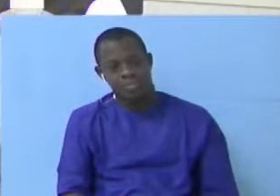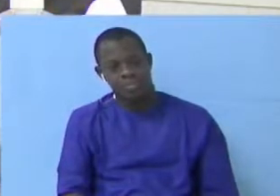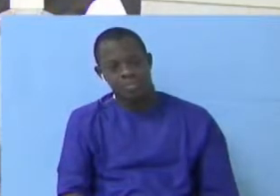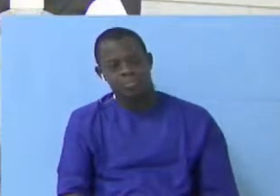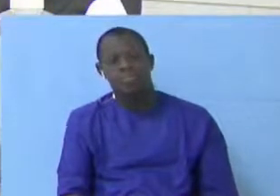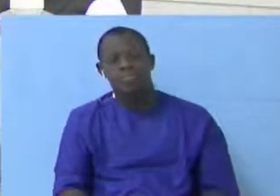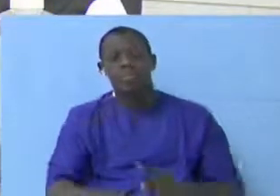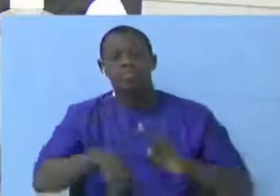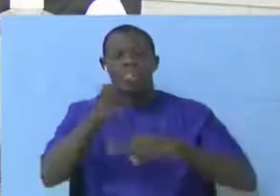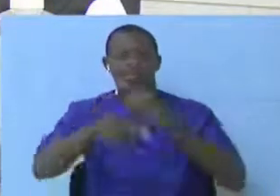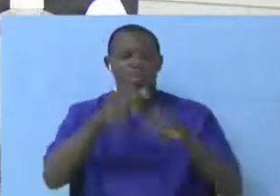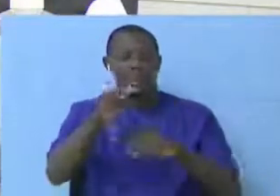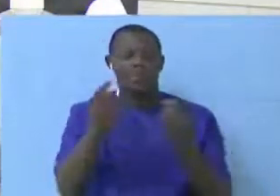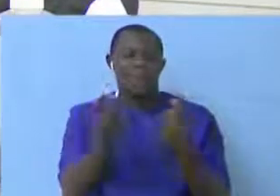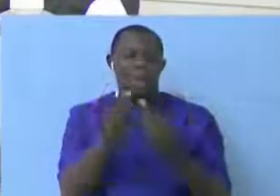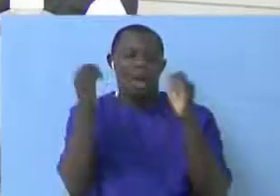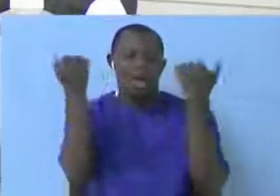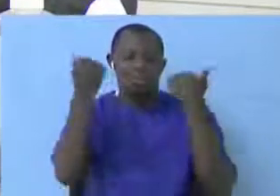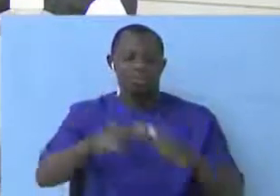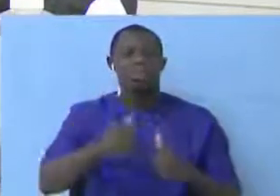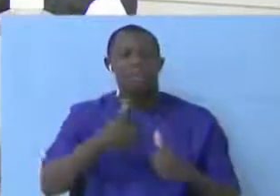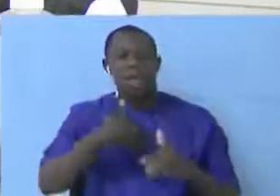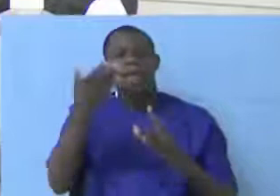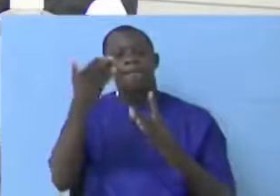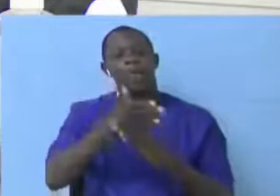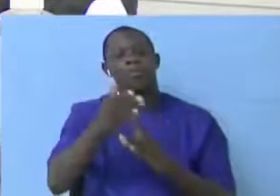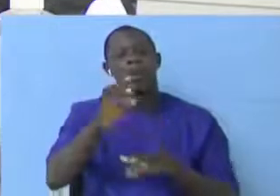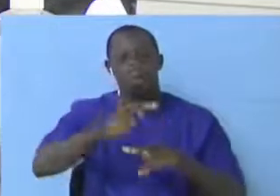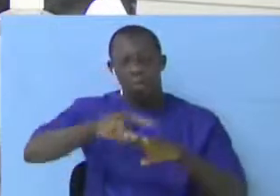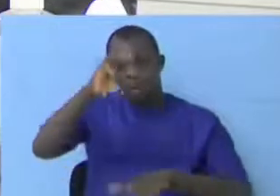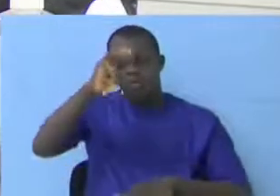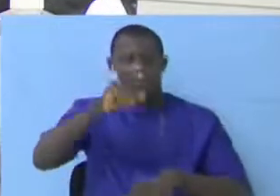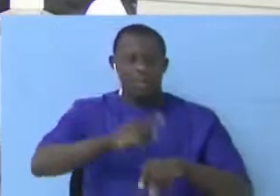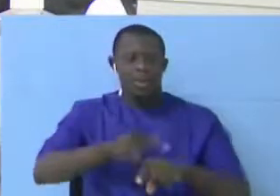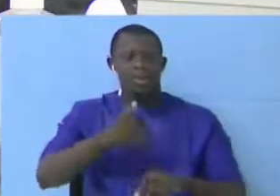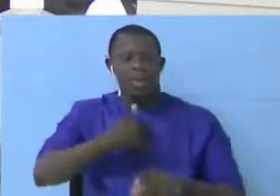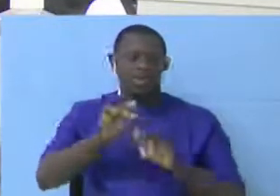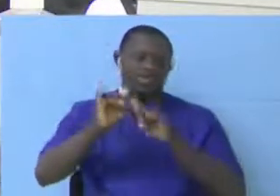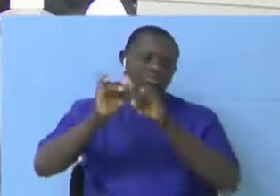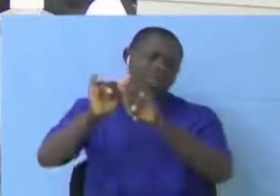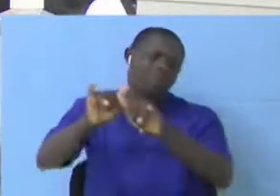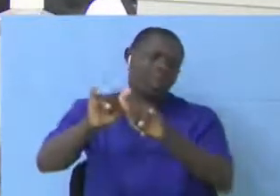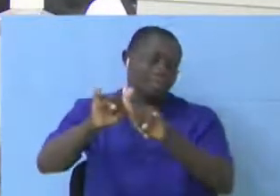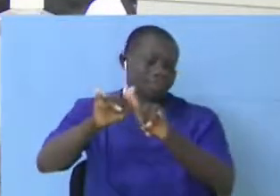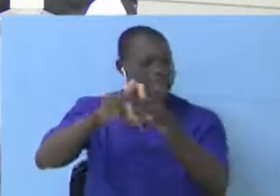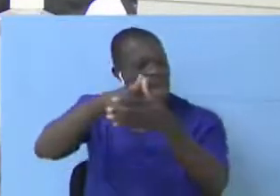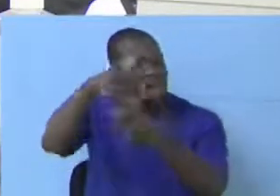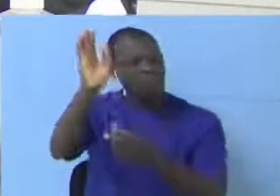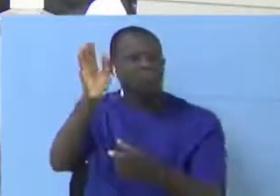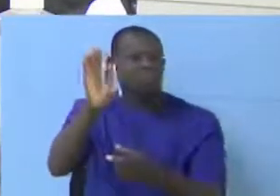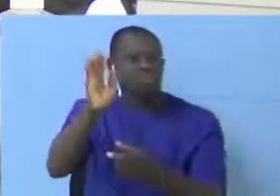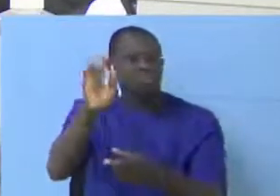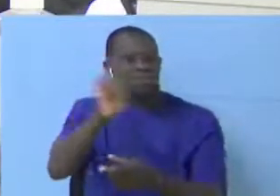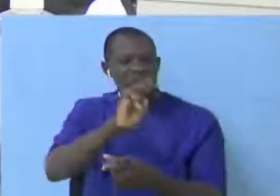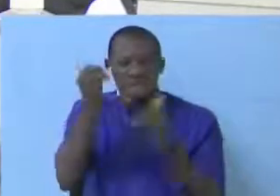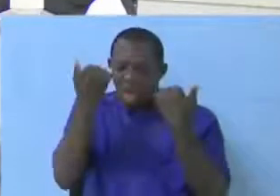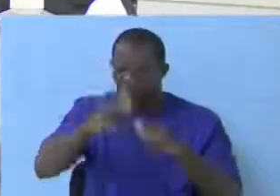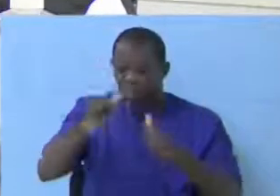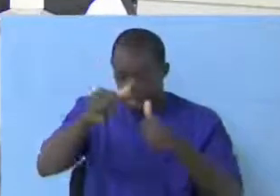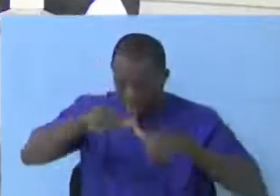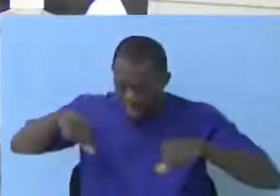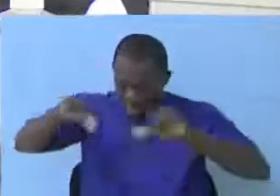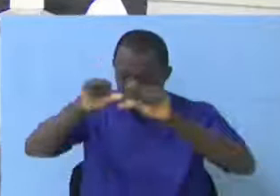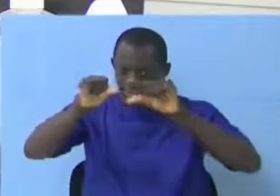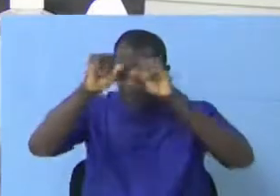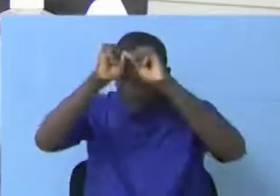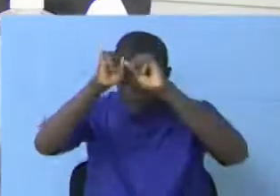After this event, I believe most of the time I stayed outside. So what happened around government cycles, I didn't know the